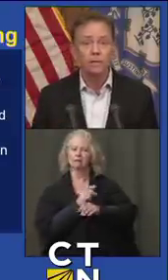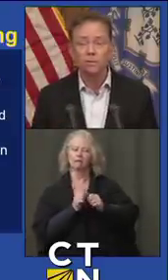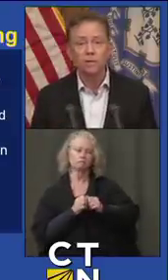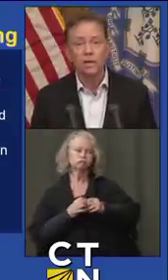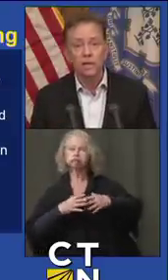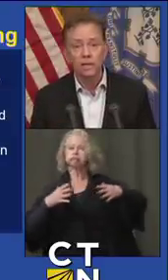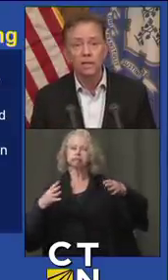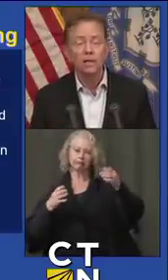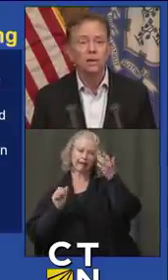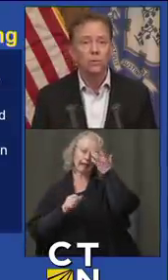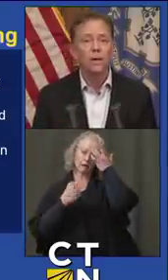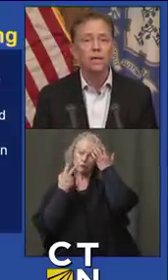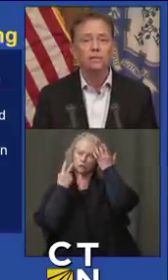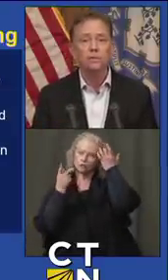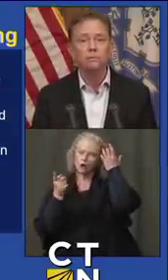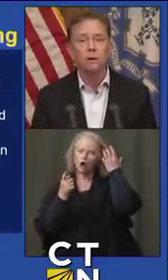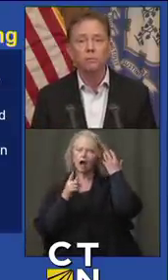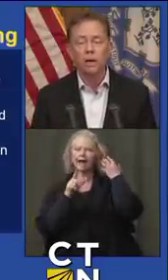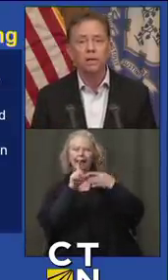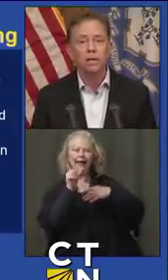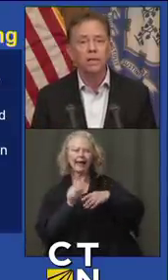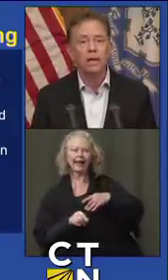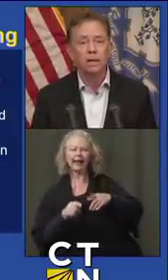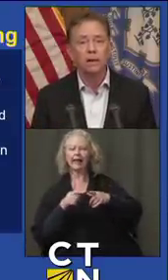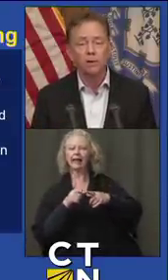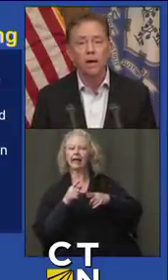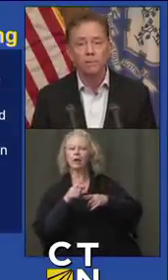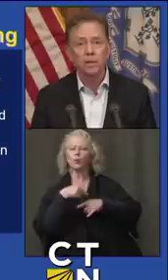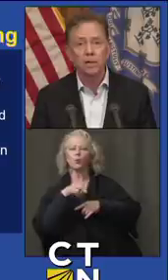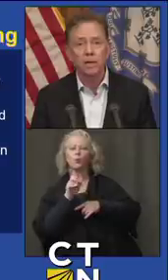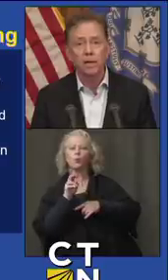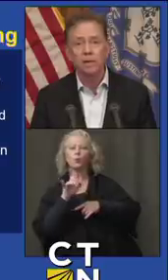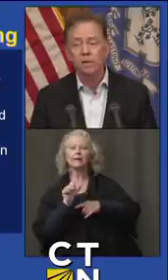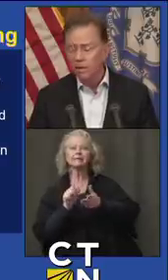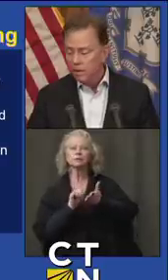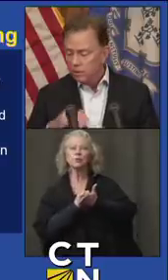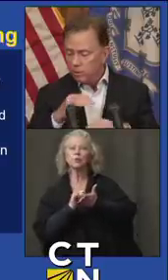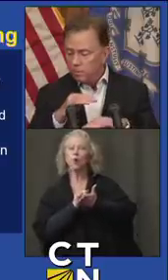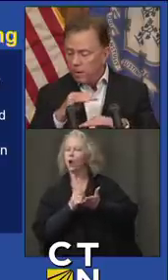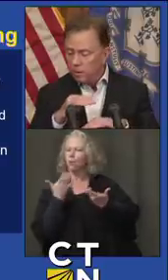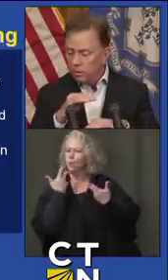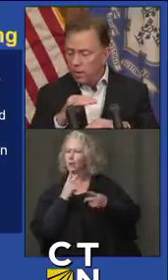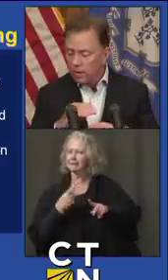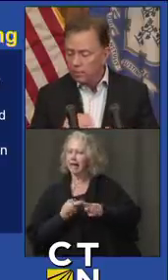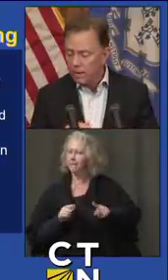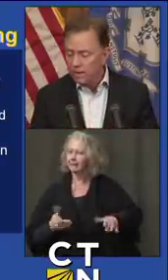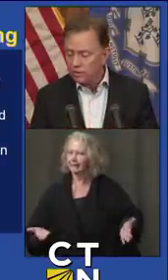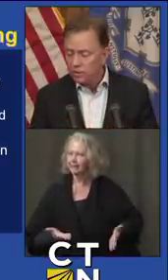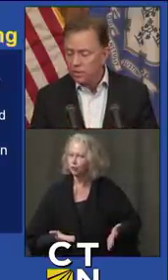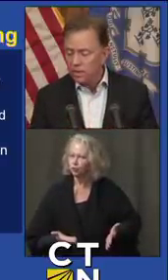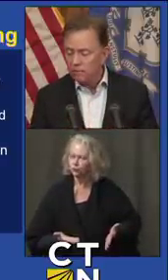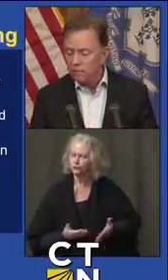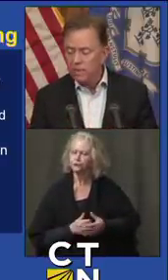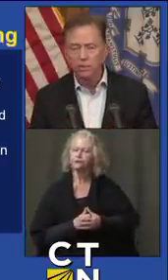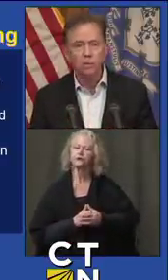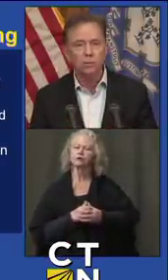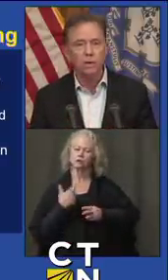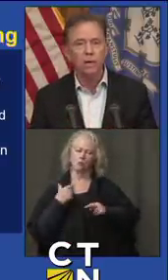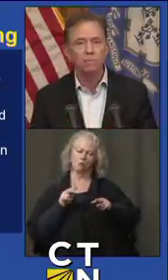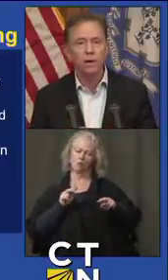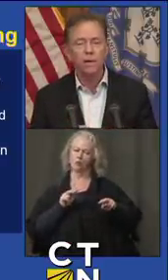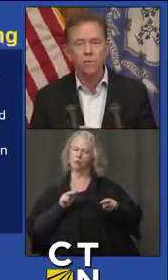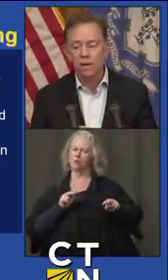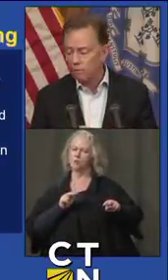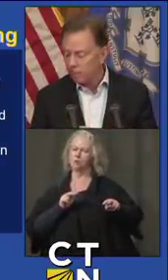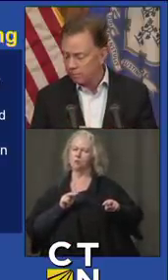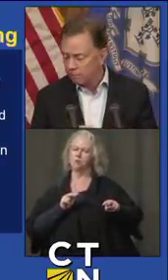in places like Italy and Queens, and we're not going to let that ever happen in Connecticut. So we monitor that capacity, and we make sure that we